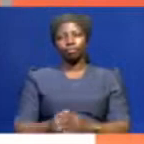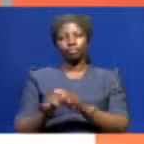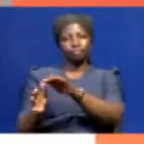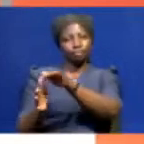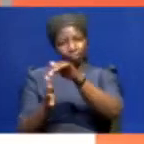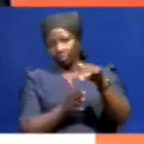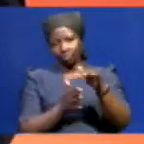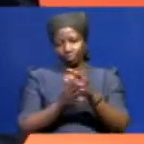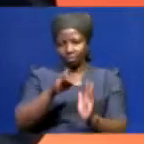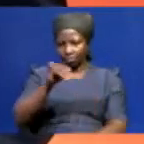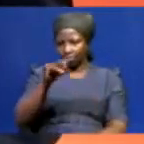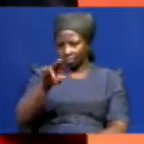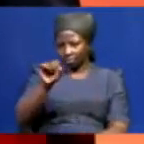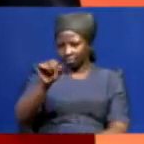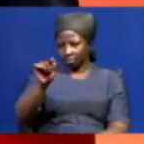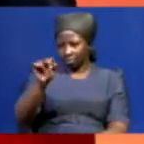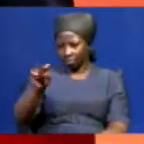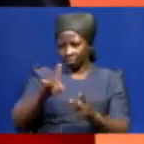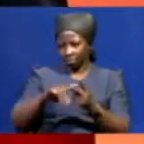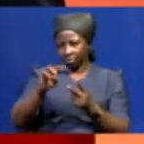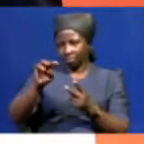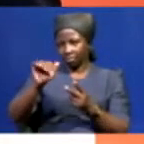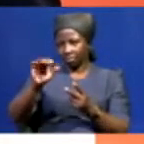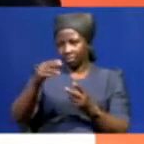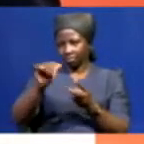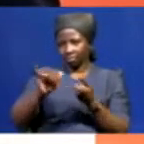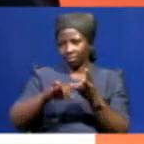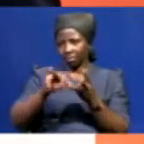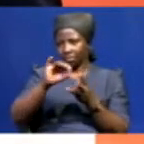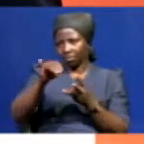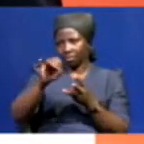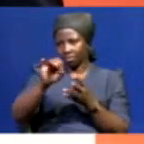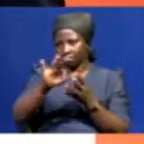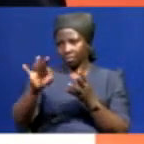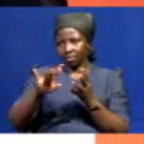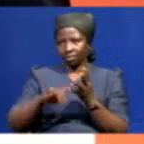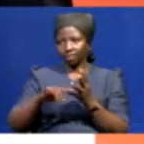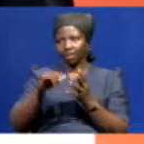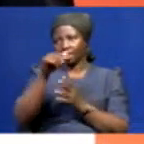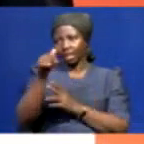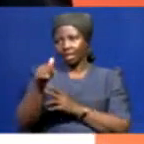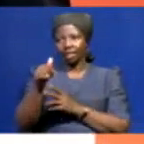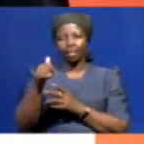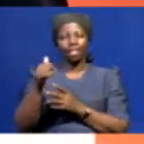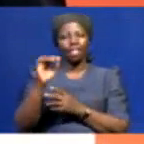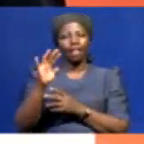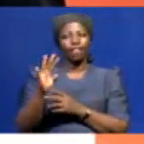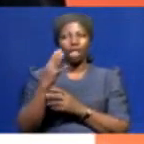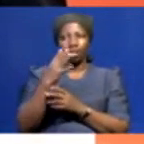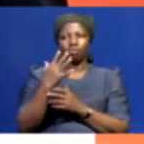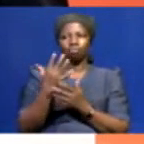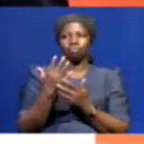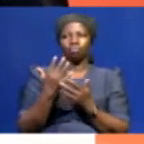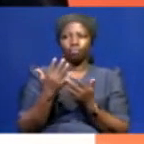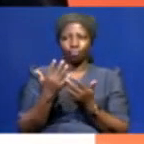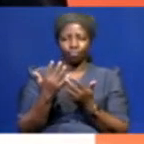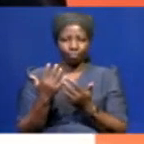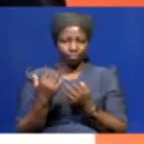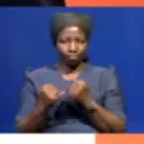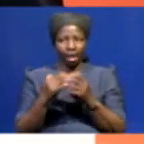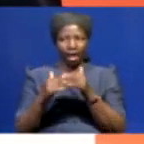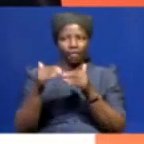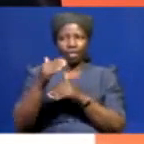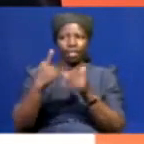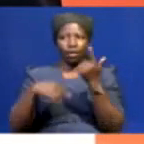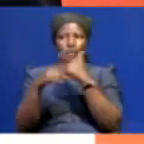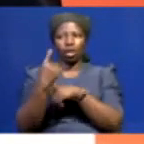Elsewhere, Justin Ngeera, Amarsha, Jeff Kivi, and April Ochola are the front runners after day one of the Kabete Junior Challenge Cup,